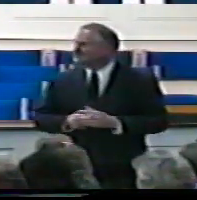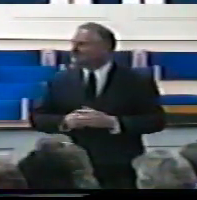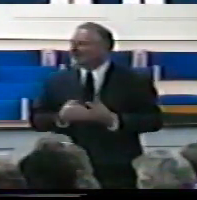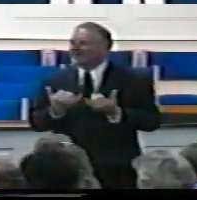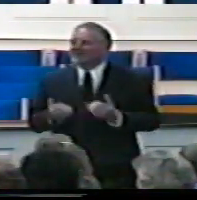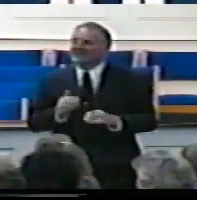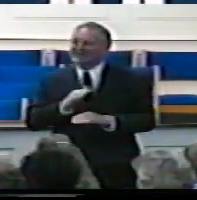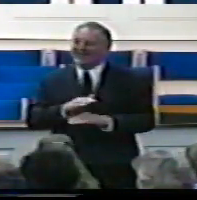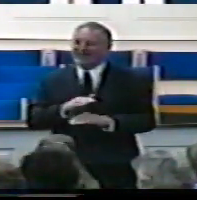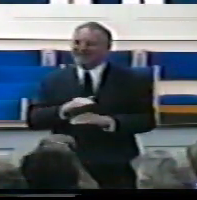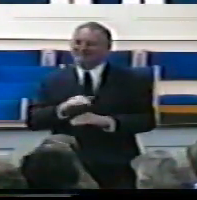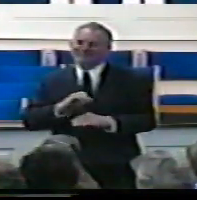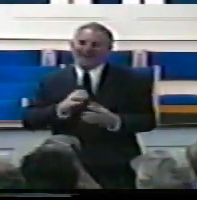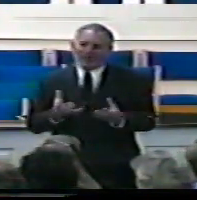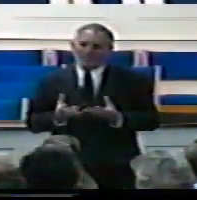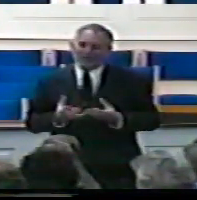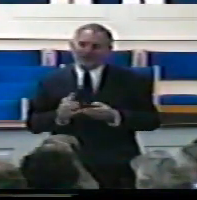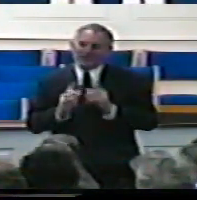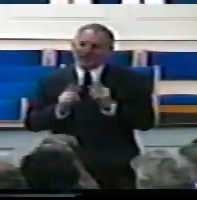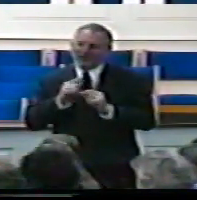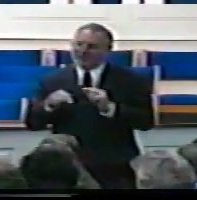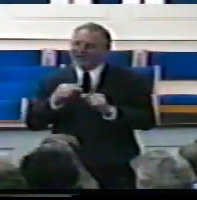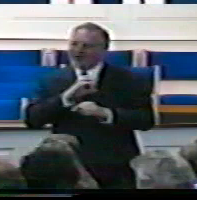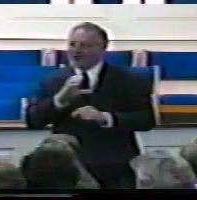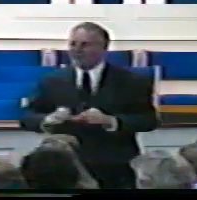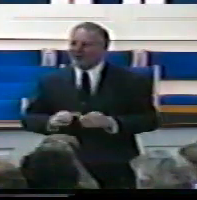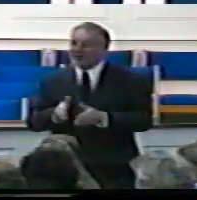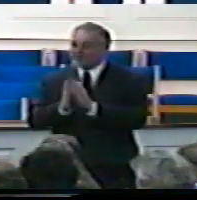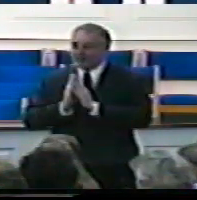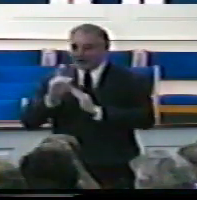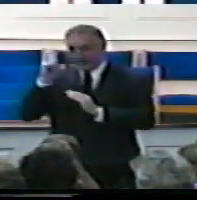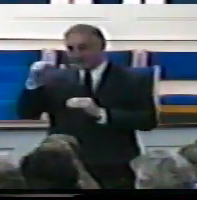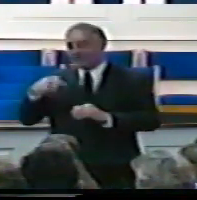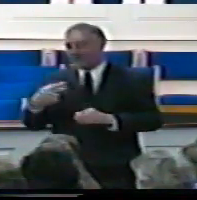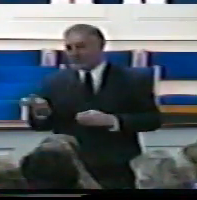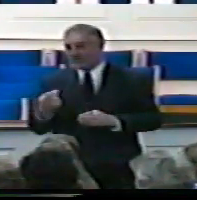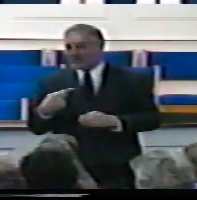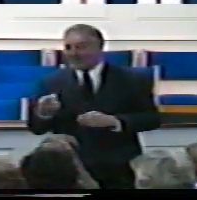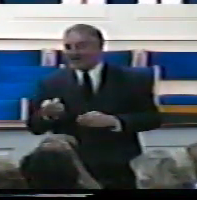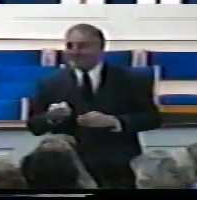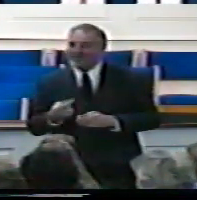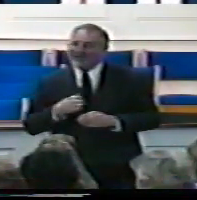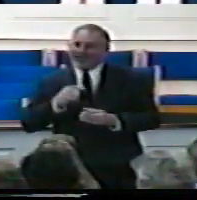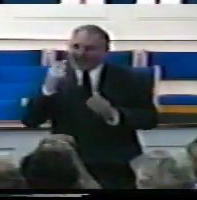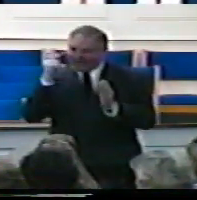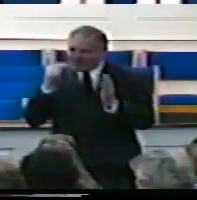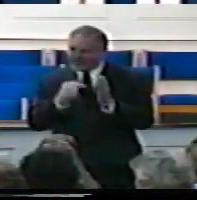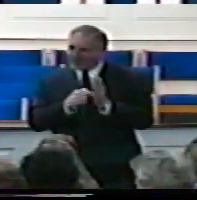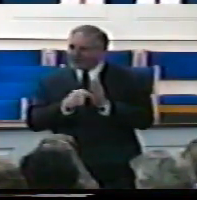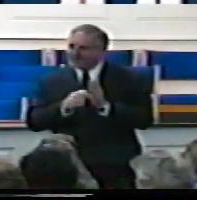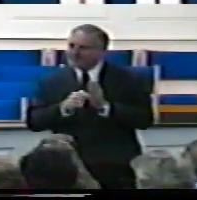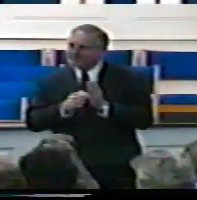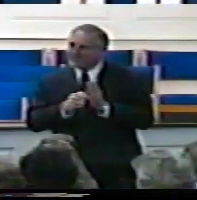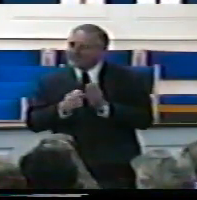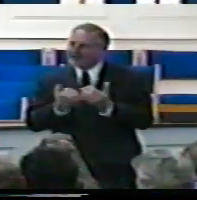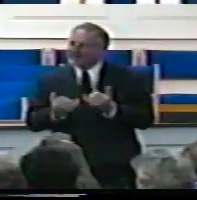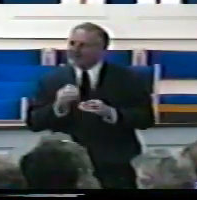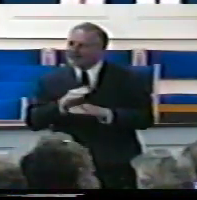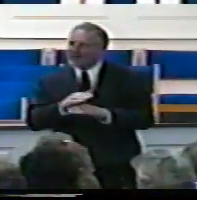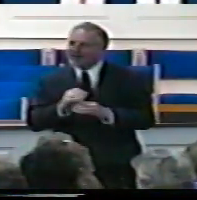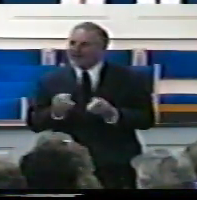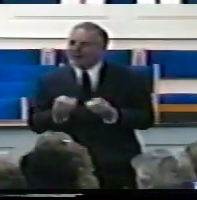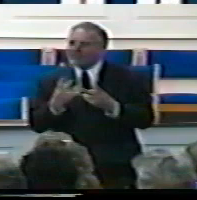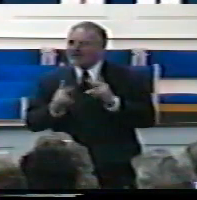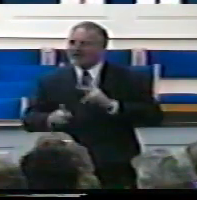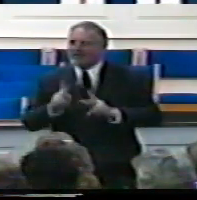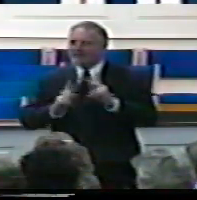Tonight, I'm going to talk about Christ praying for you and for me. I just happened to notice tonight, maybe it happens quite frequently, that how many people, when